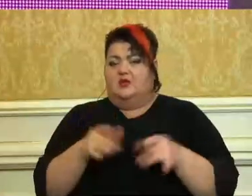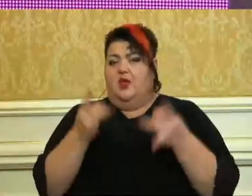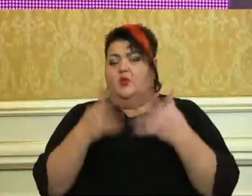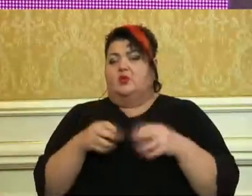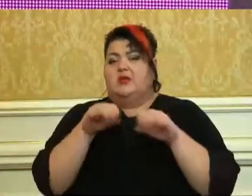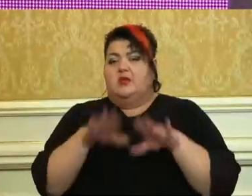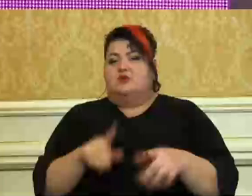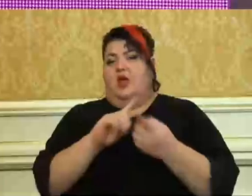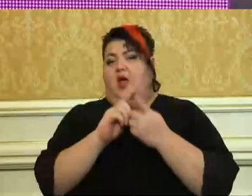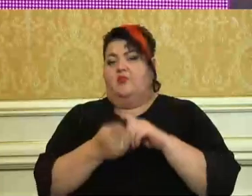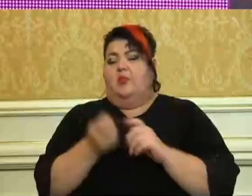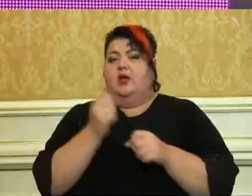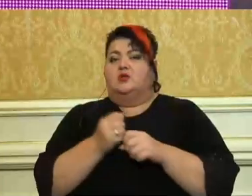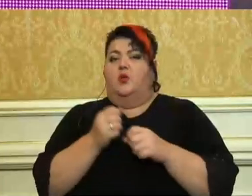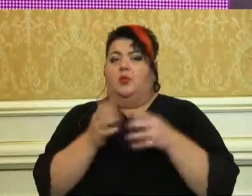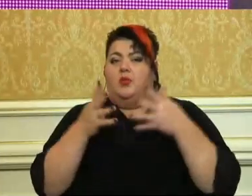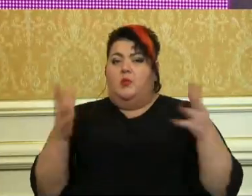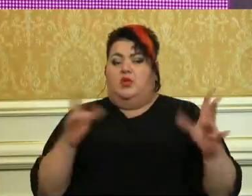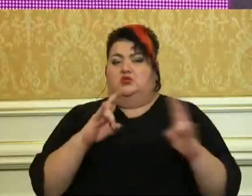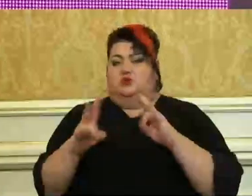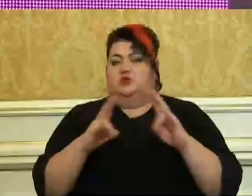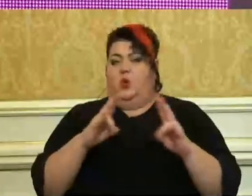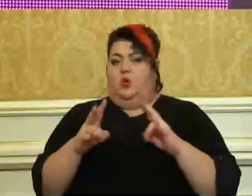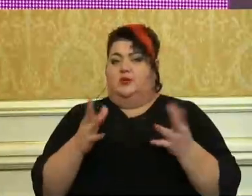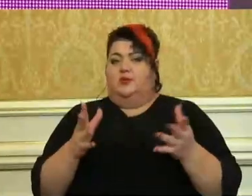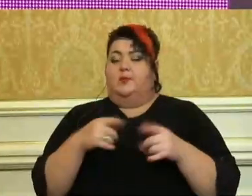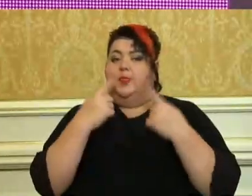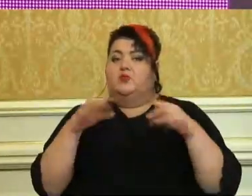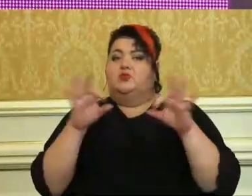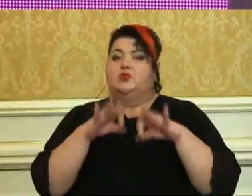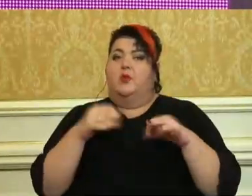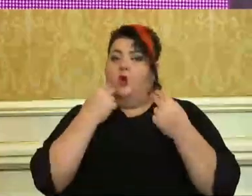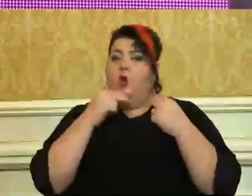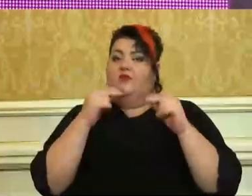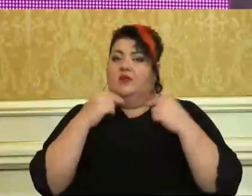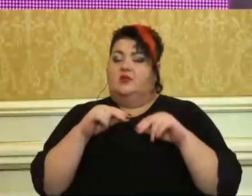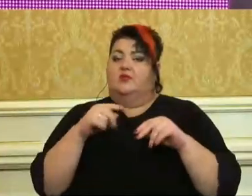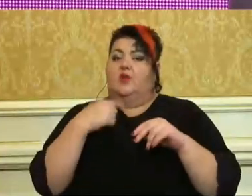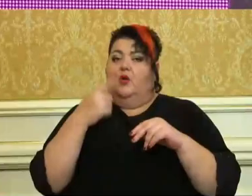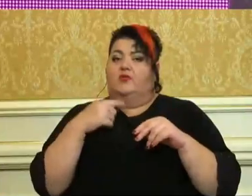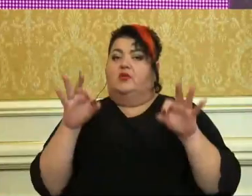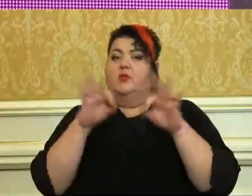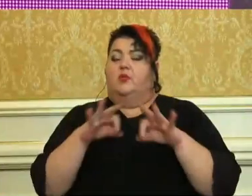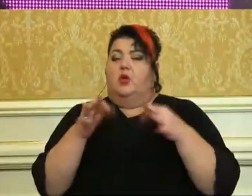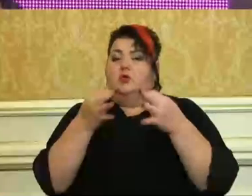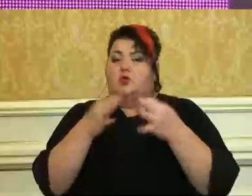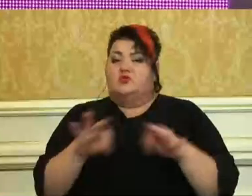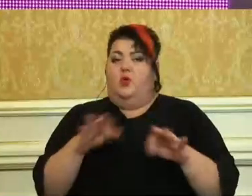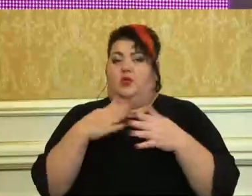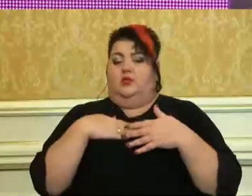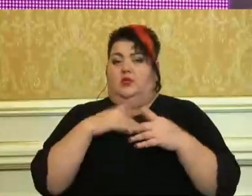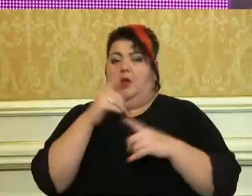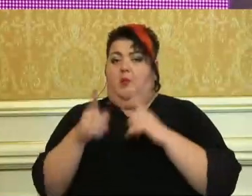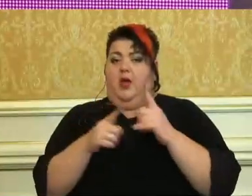find the budget online. So well, the idea is when we're talking about the efficiency, we're talking about the efficiency